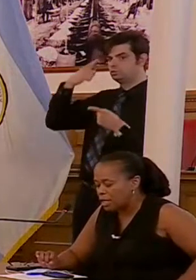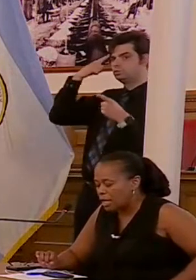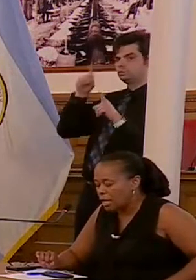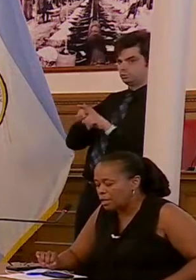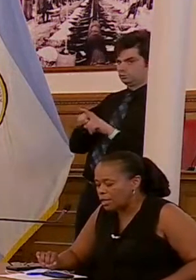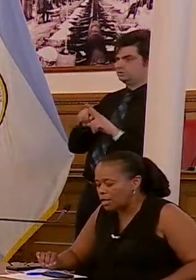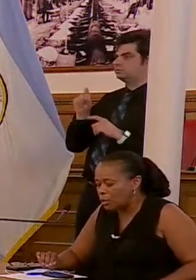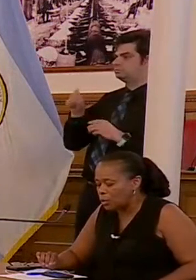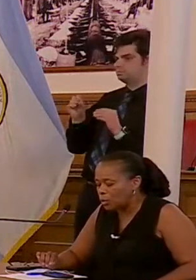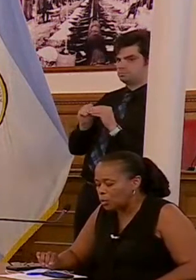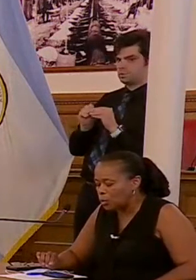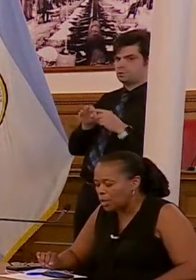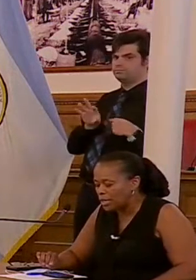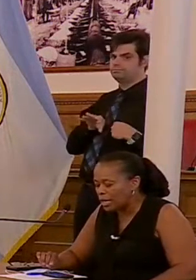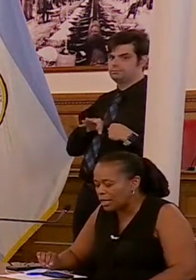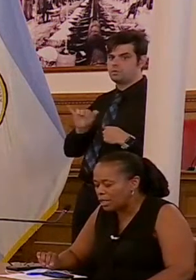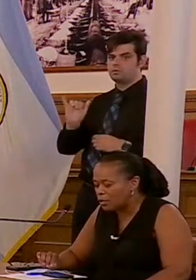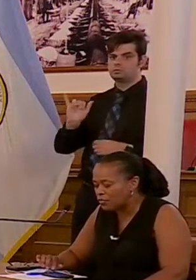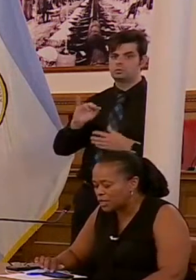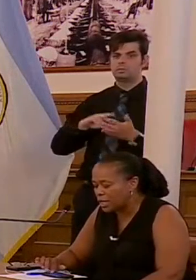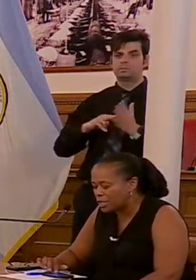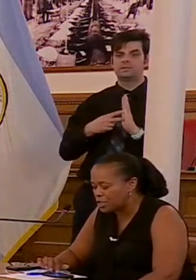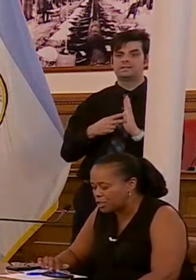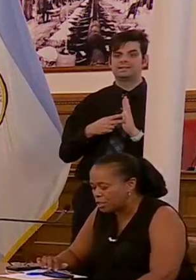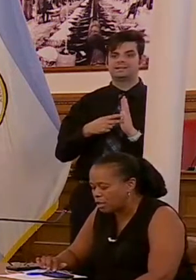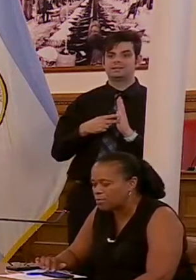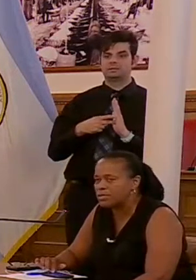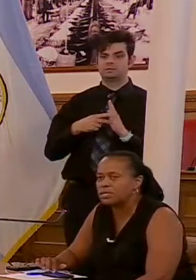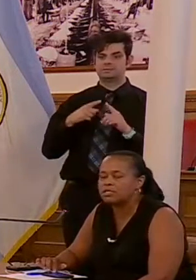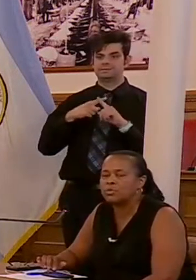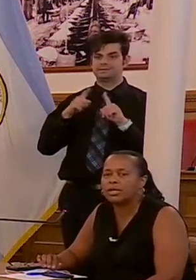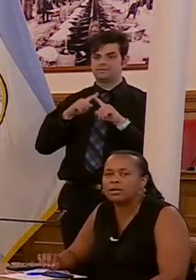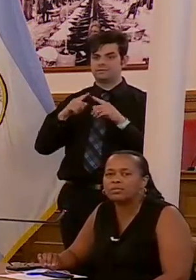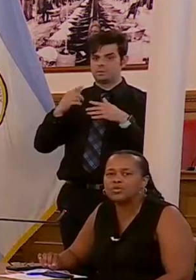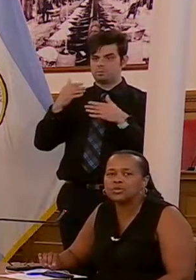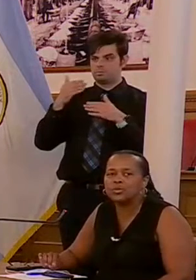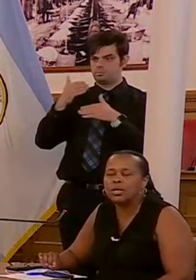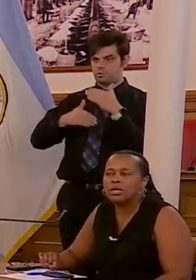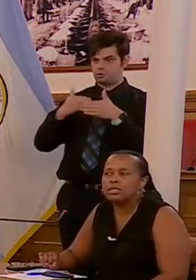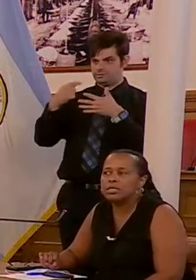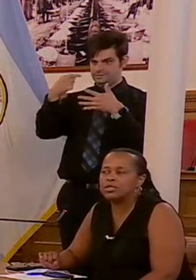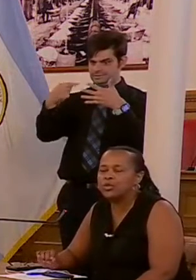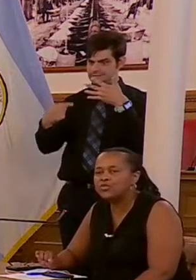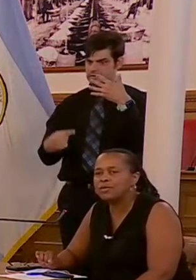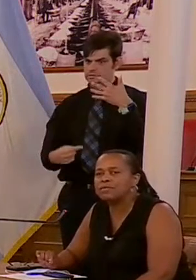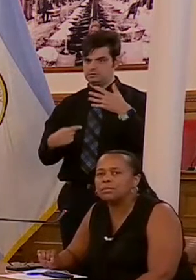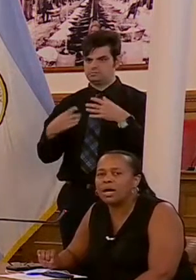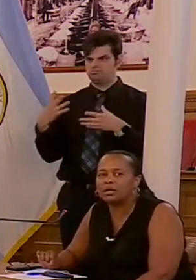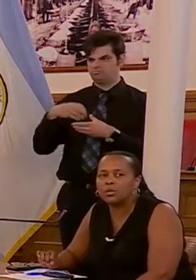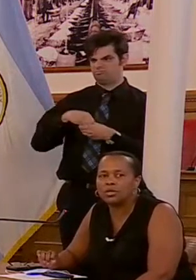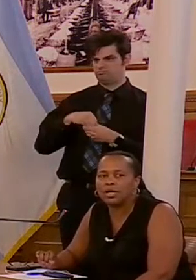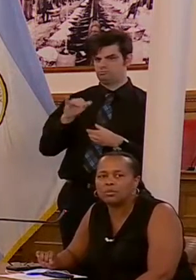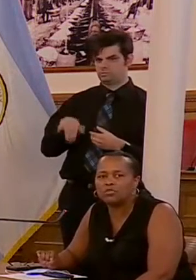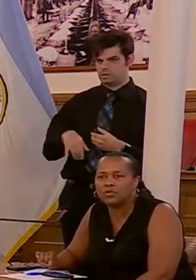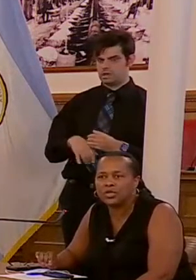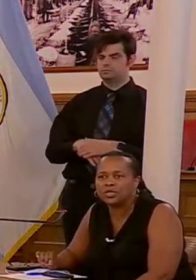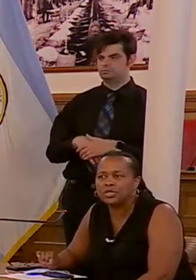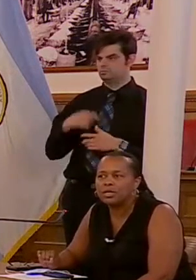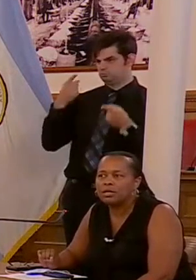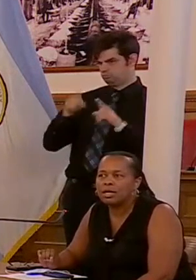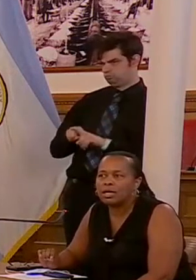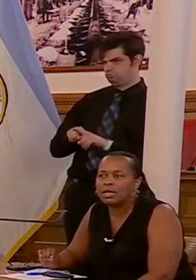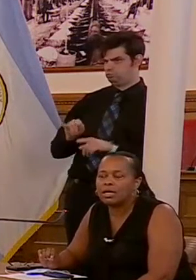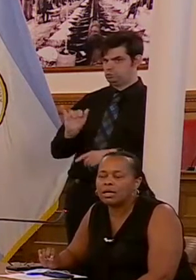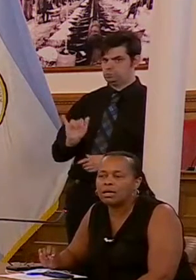clarification. And where that clarification comes is when it comes to the use of the body-worn camera